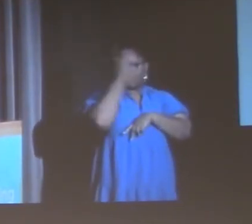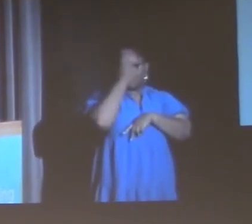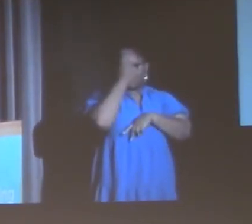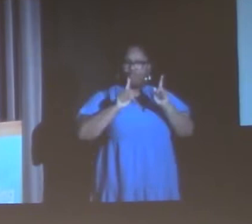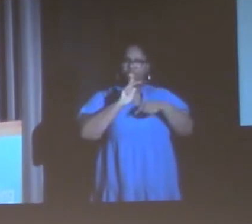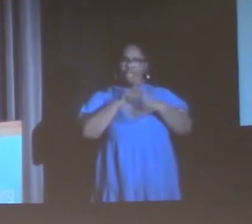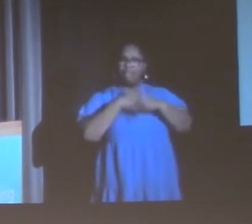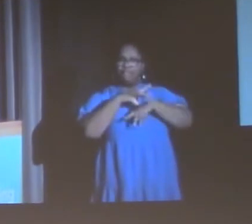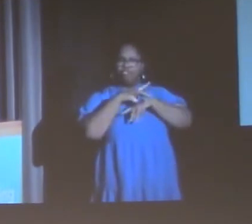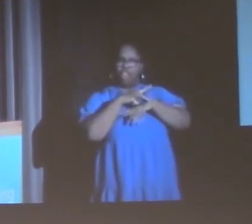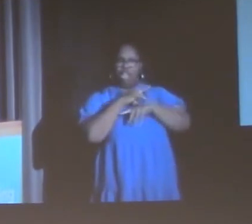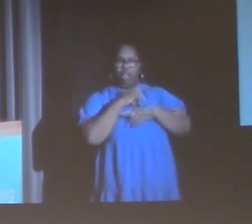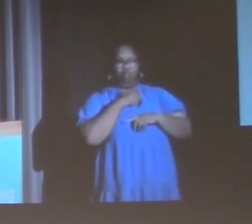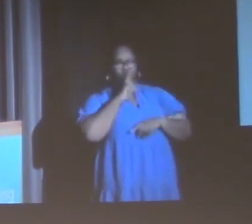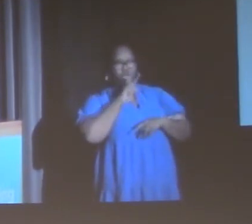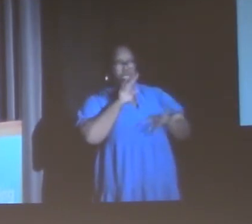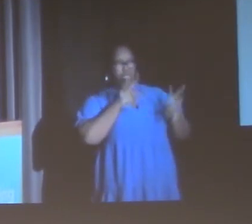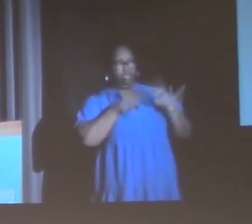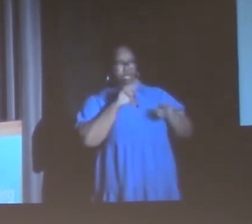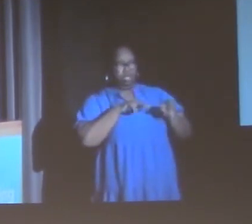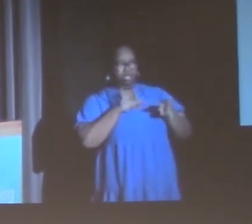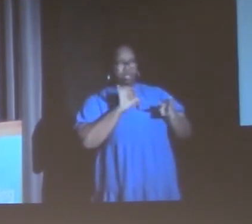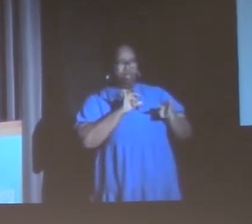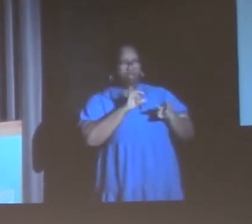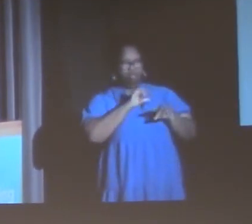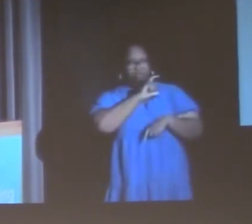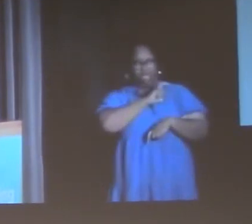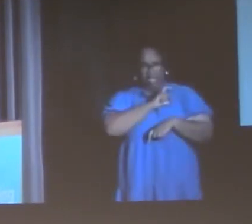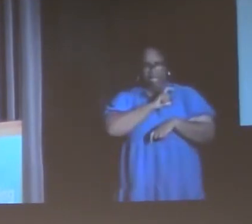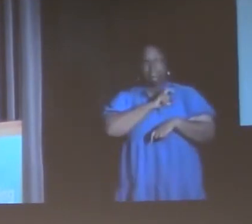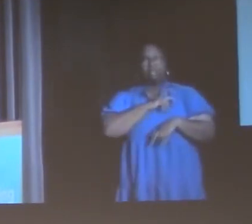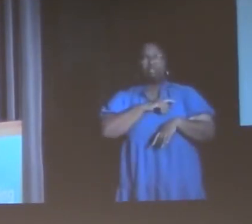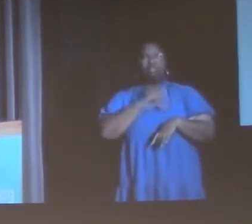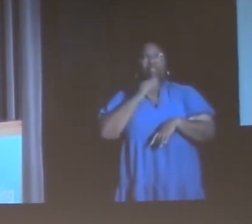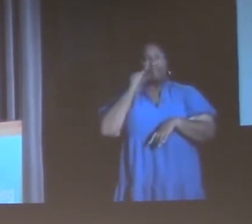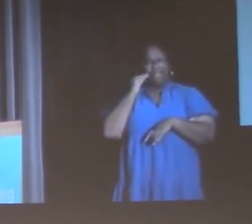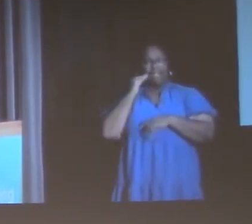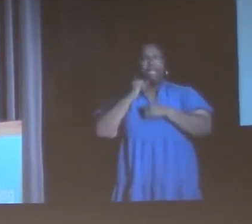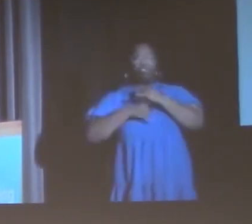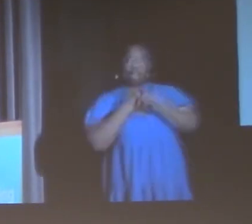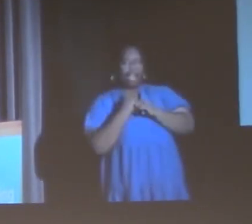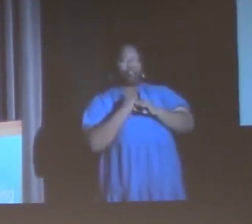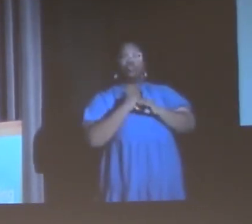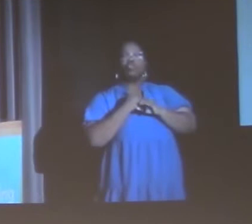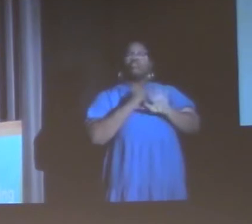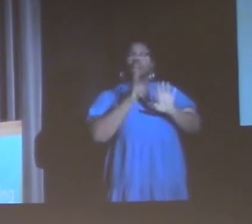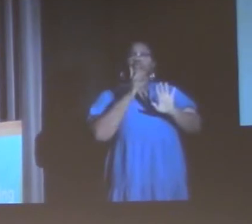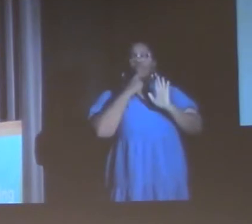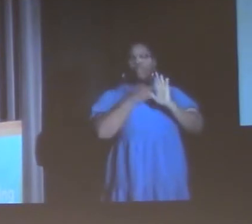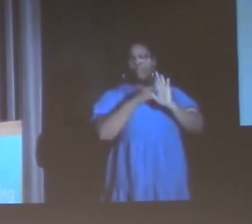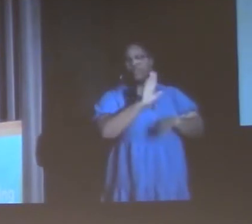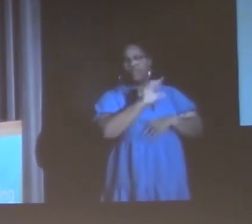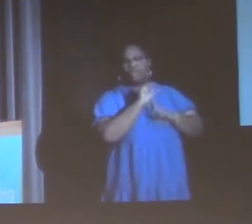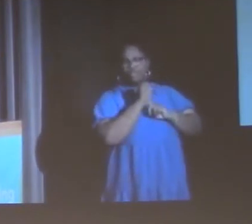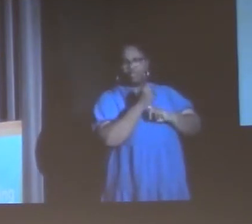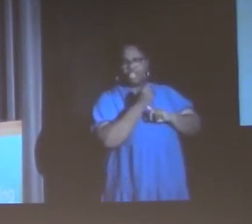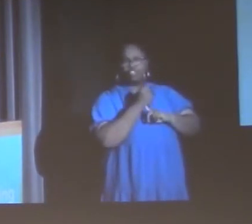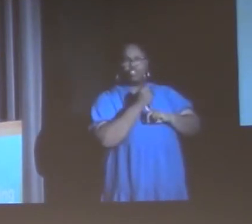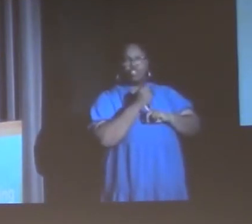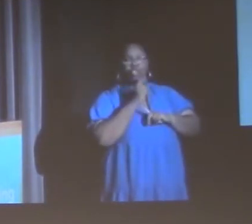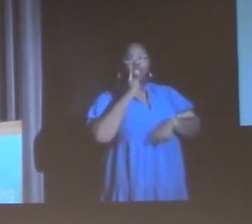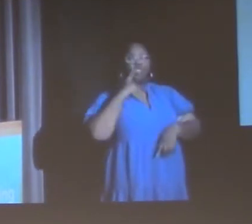that distinction between the military and the police, the domestic, the international. Like in your case, and the Kurdish